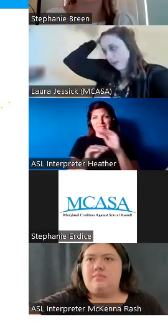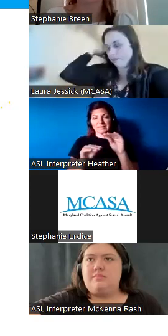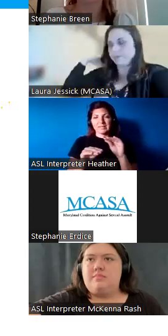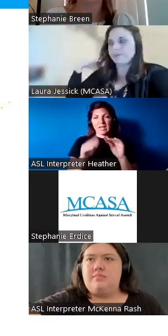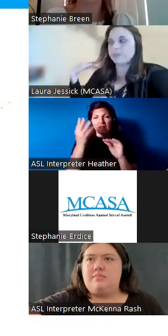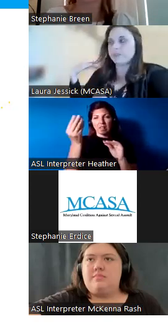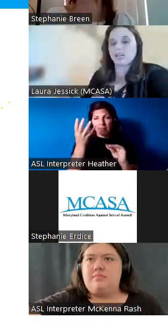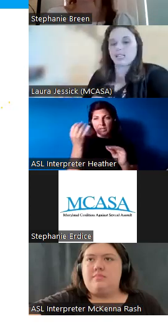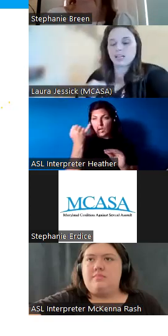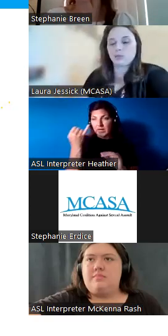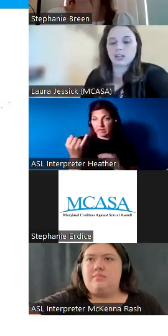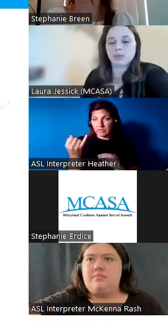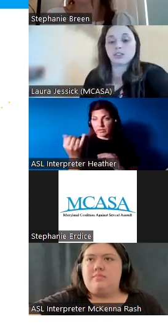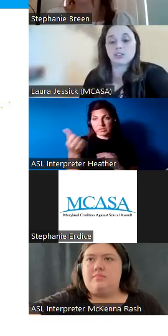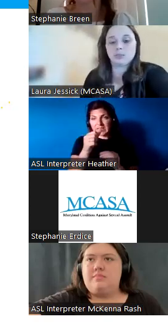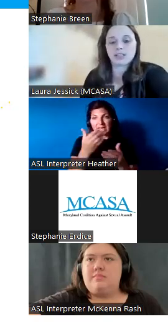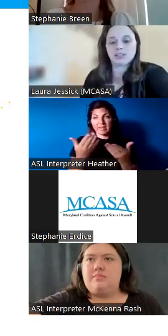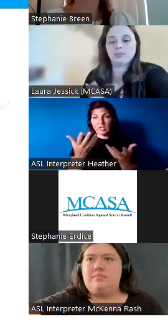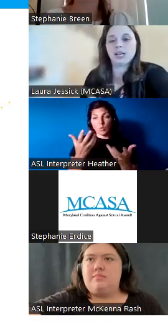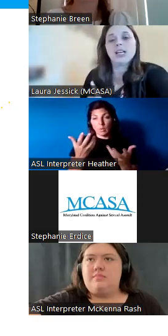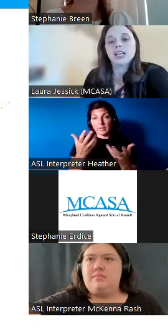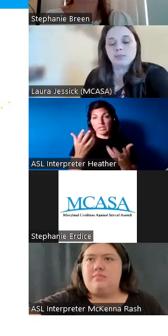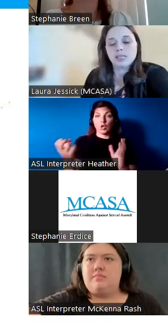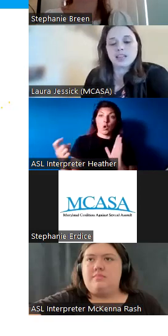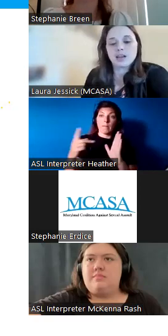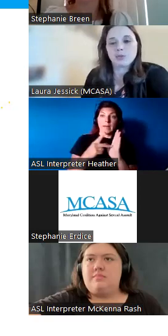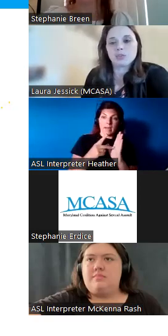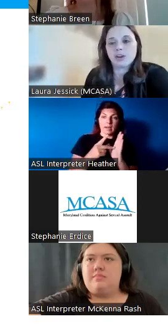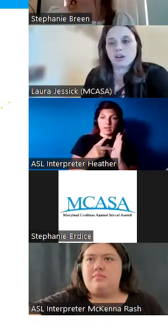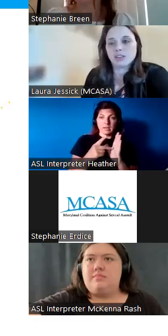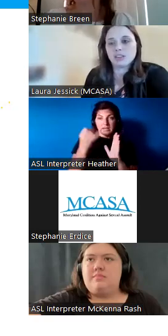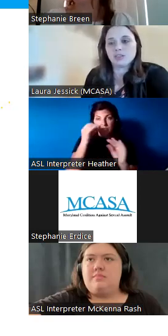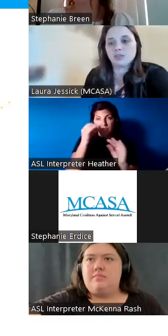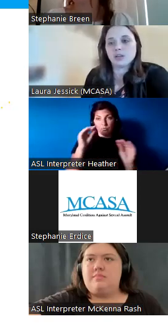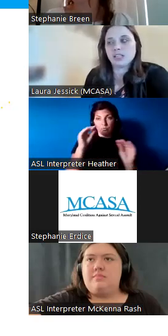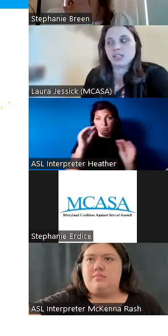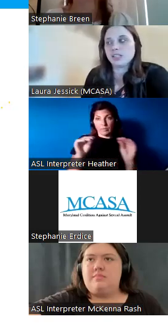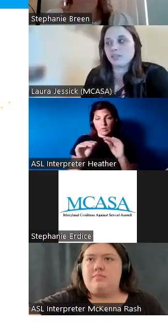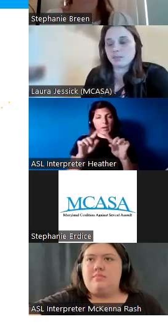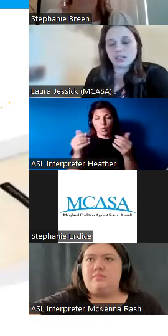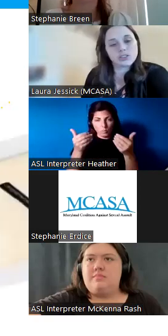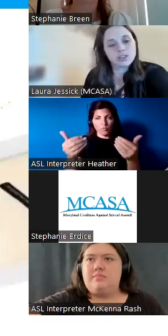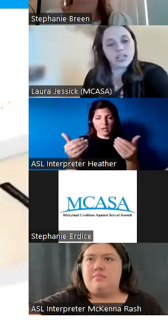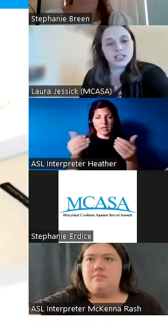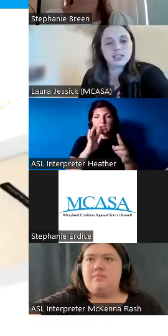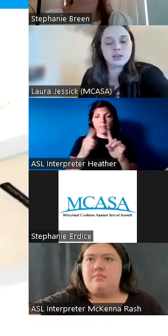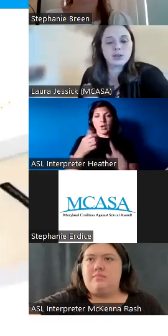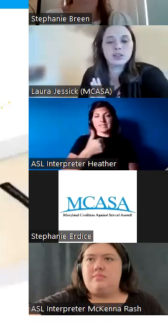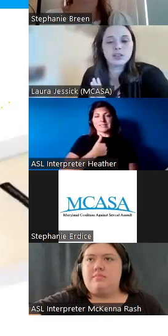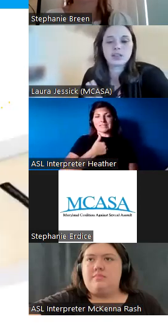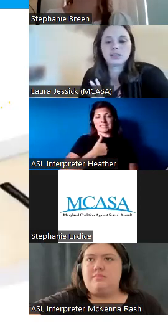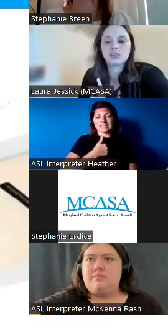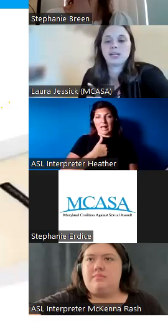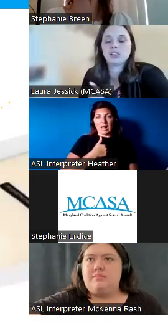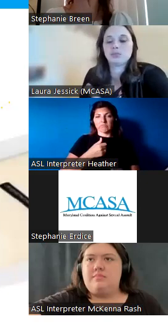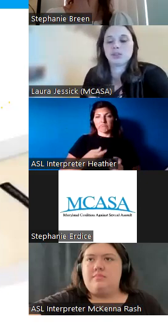if there's anything you would like me to circle back to. But in the meantime, we'll move on to the self-administered kits that